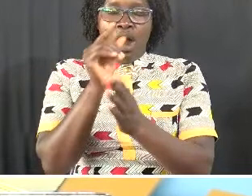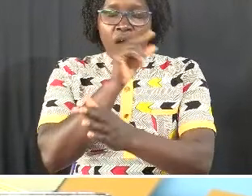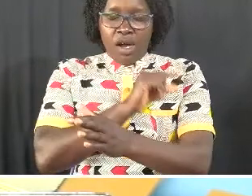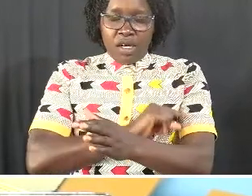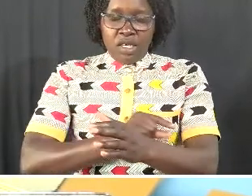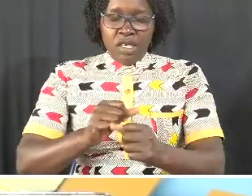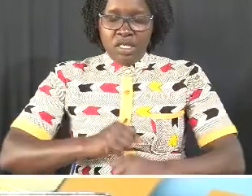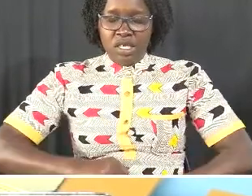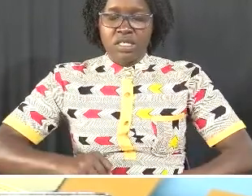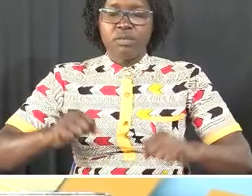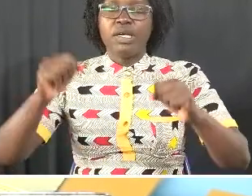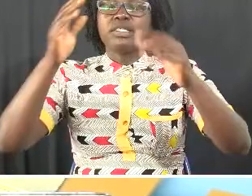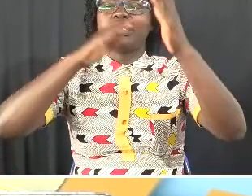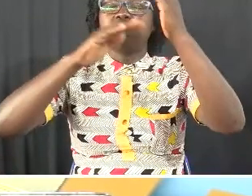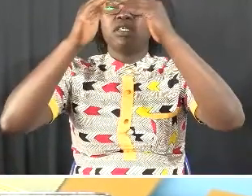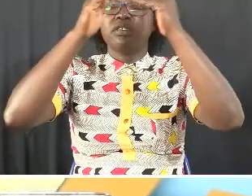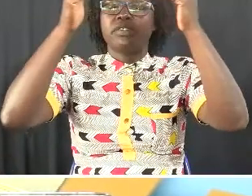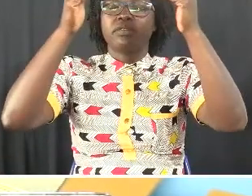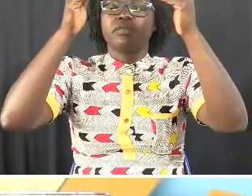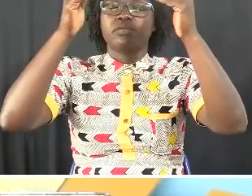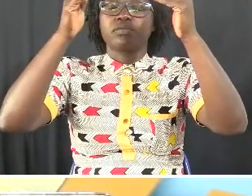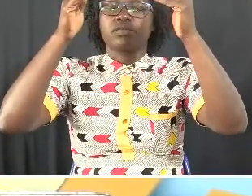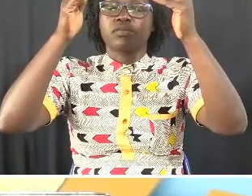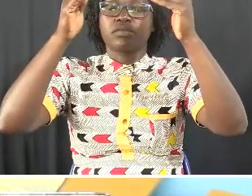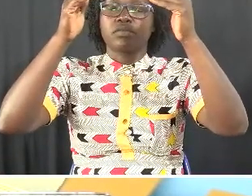Gracious Master in heaven,